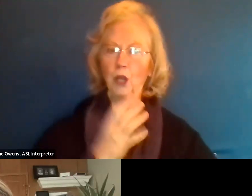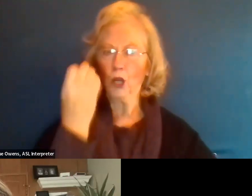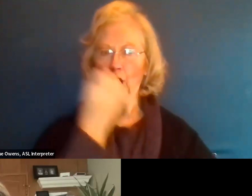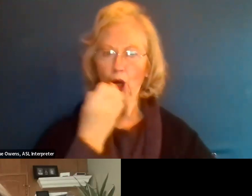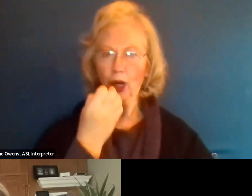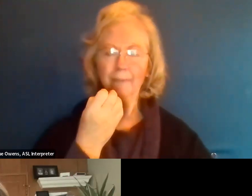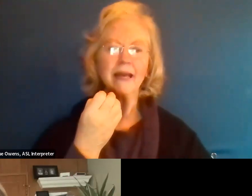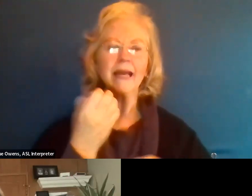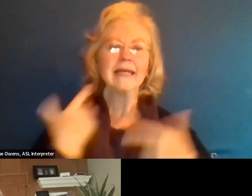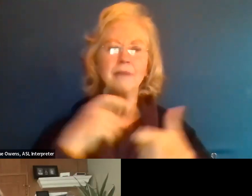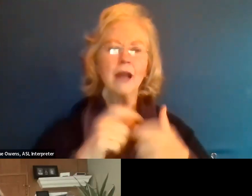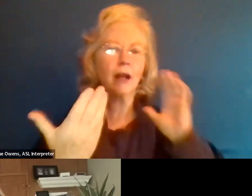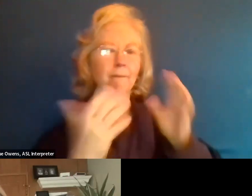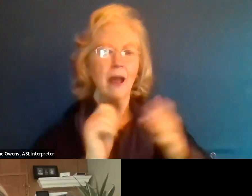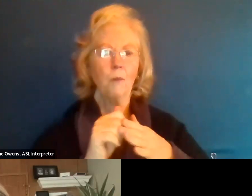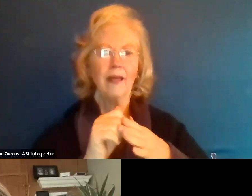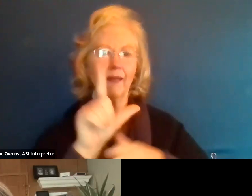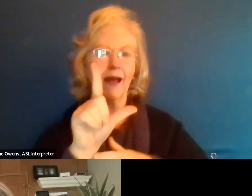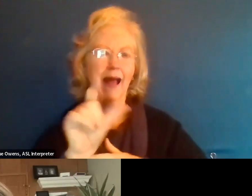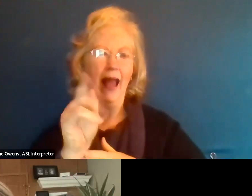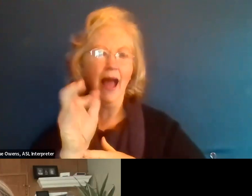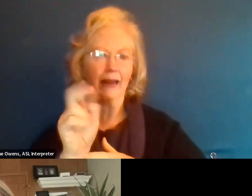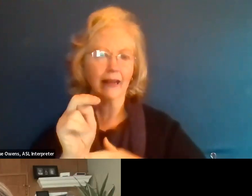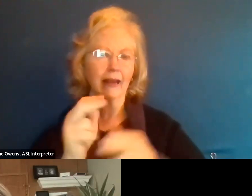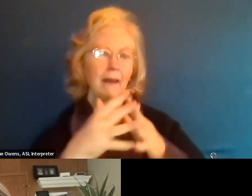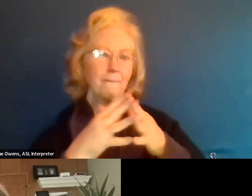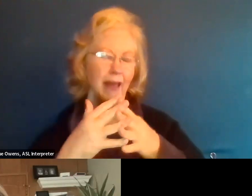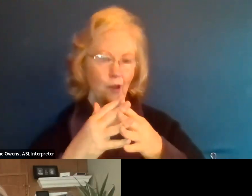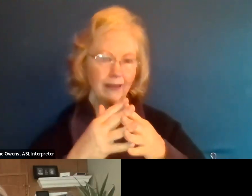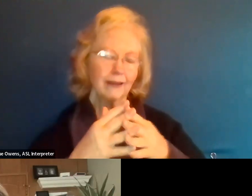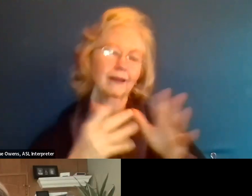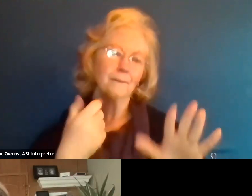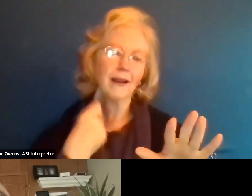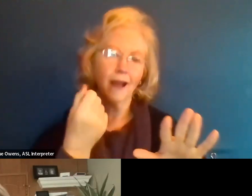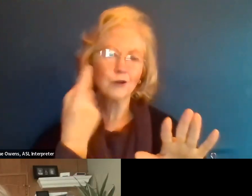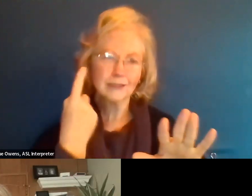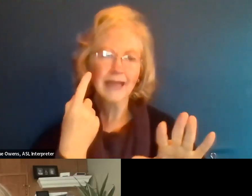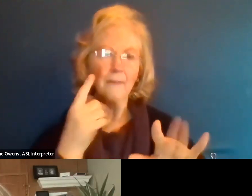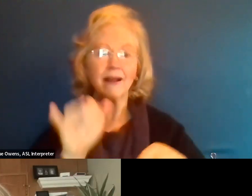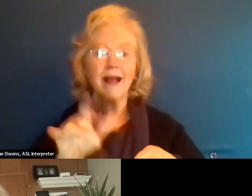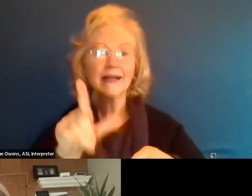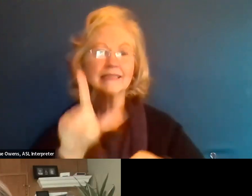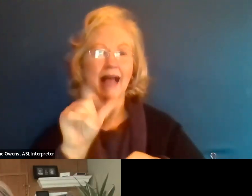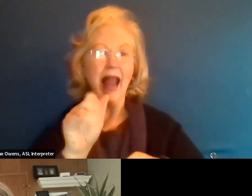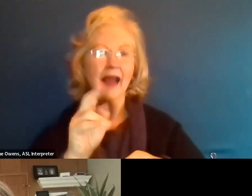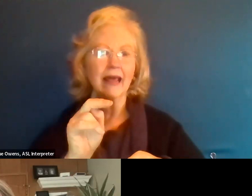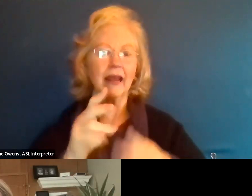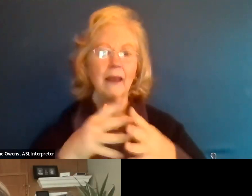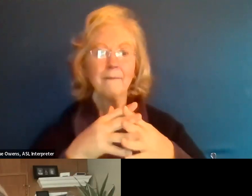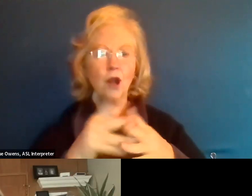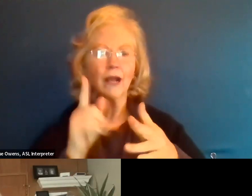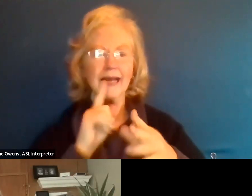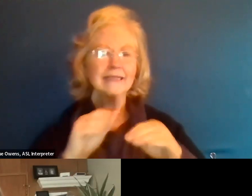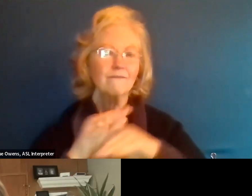American Spanish, and which I understand is really difficult to standardize because Latin American Spanish has influences from indigenous and African languages. But I was wondering how that determination was